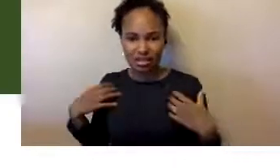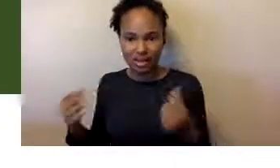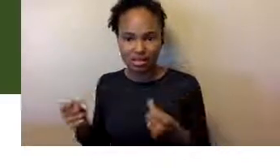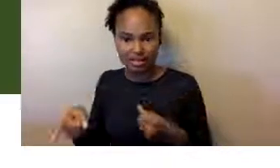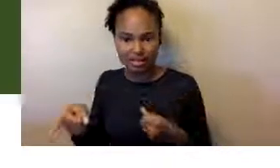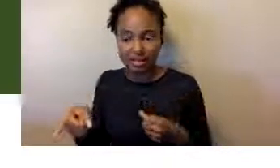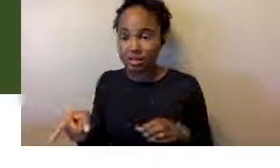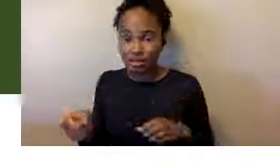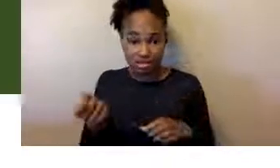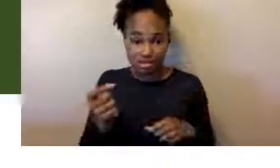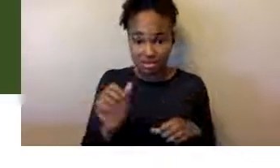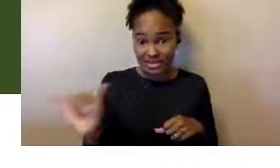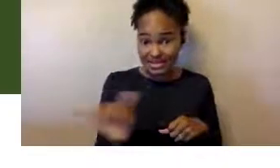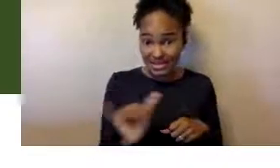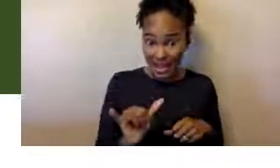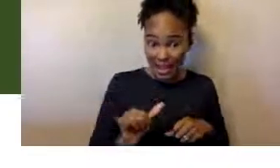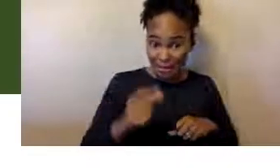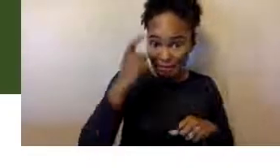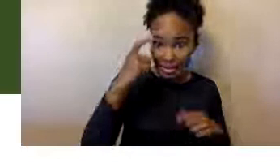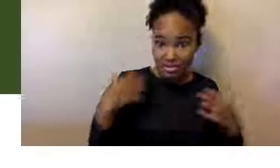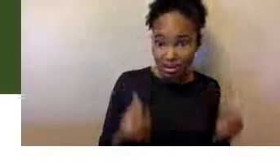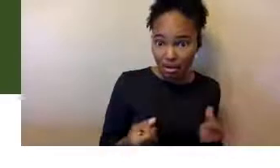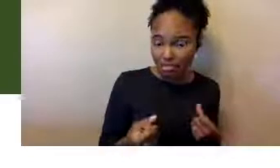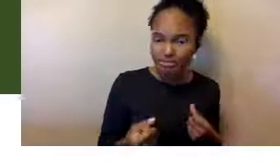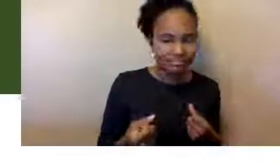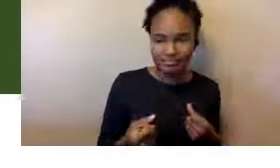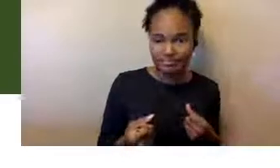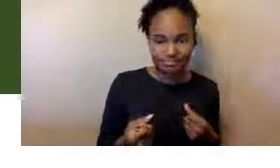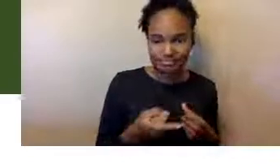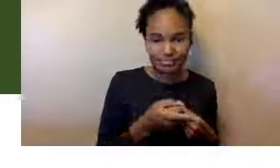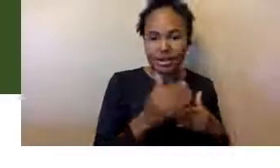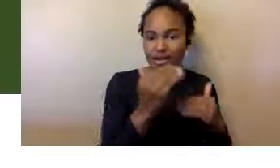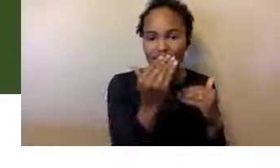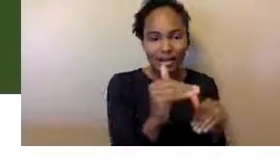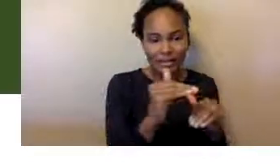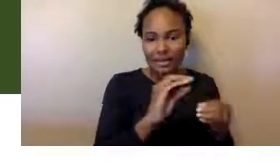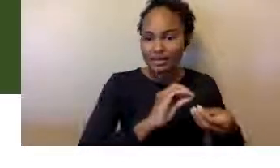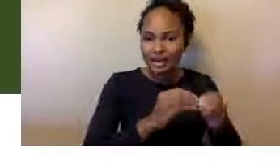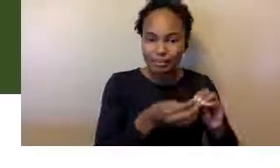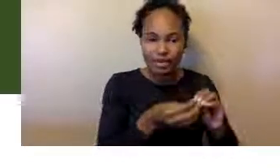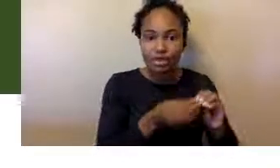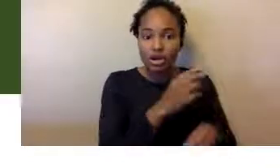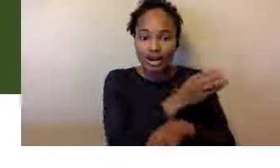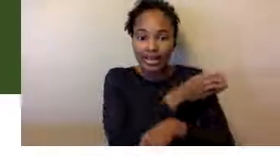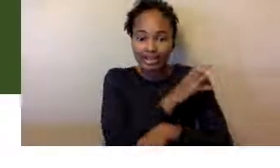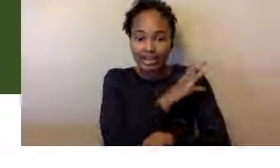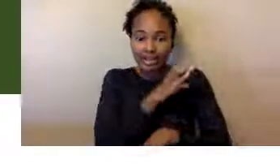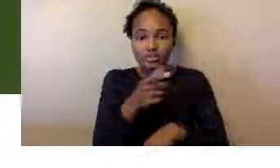system. There is a limited number of mental health clinics that will take Medicaid.